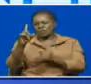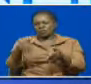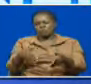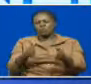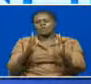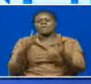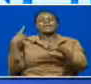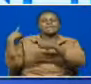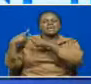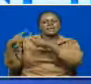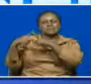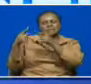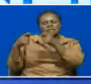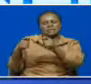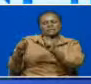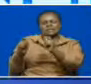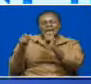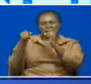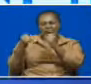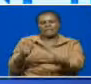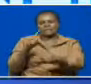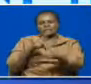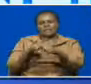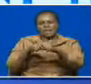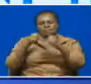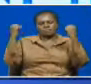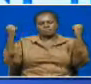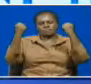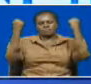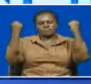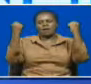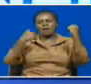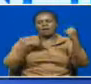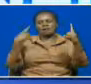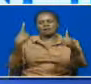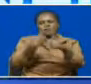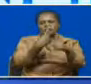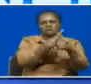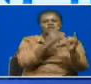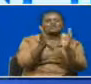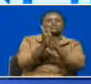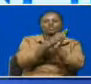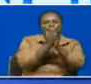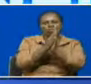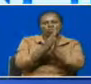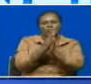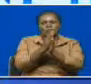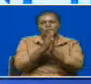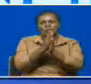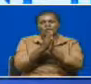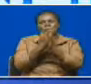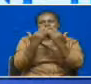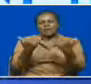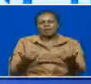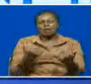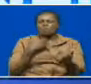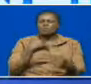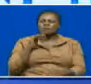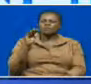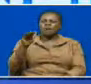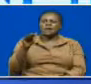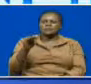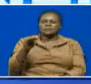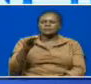gone through this trying time and overcame it, though they have different stories at such. We just want to engage